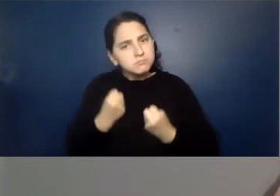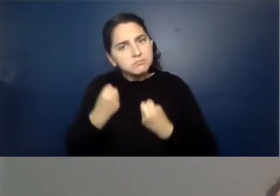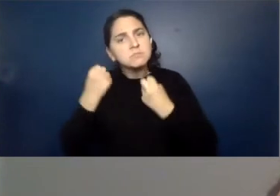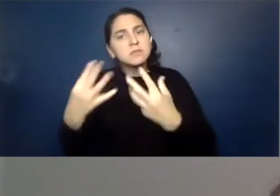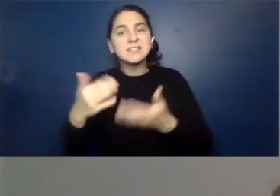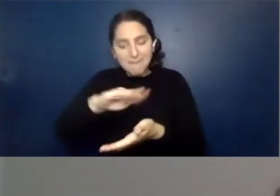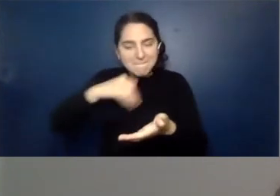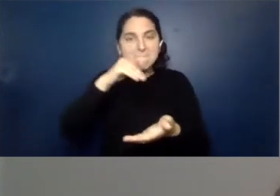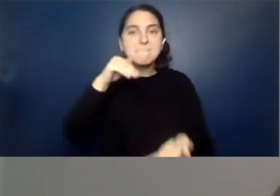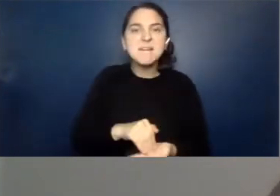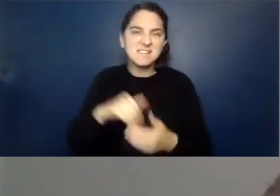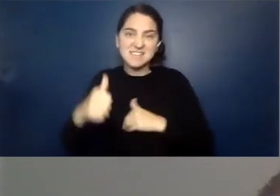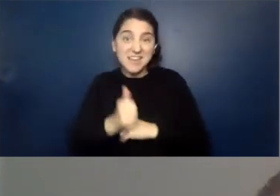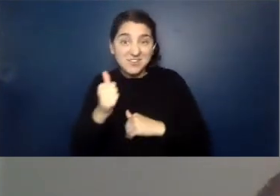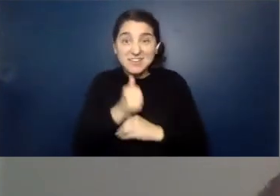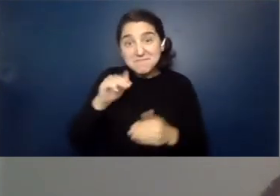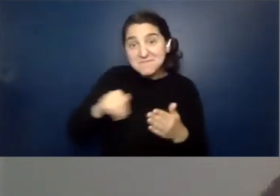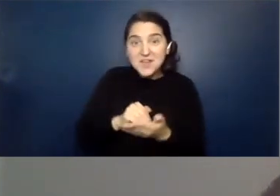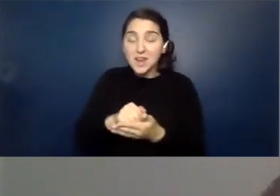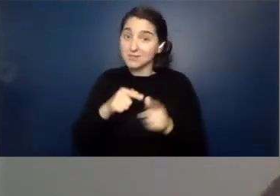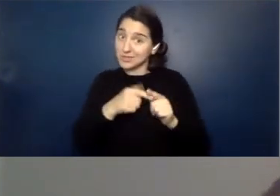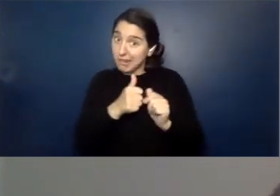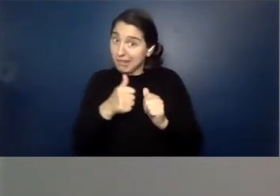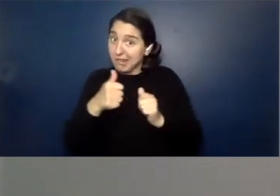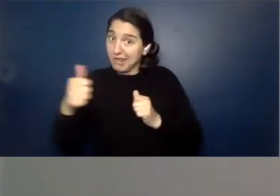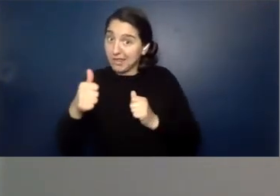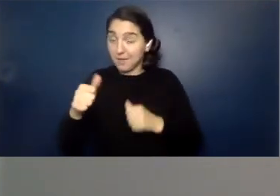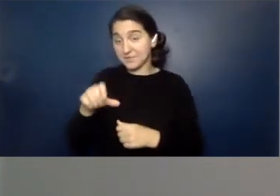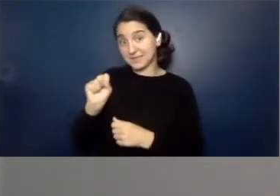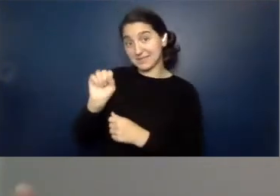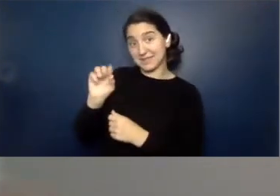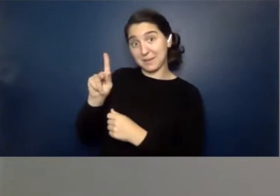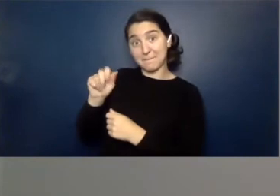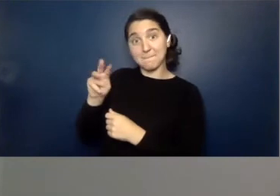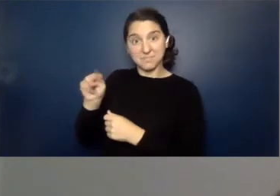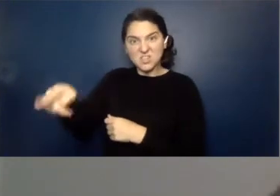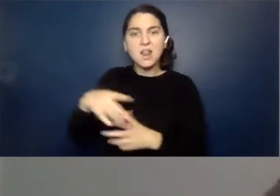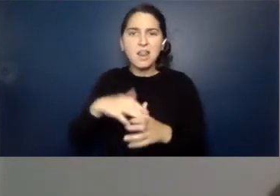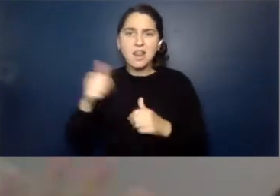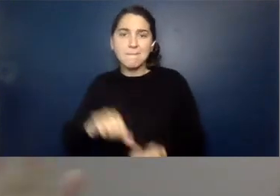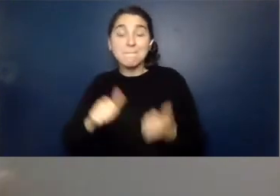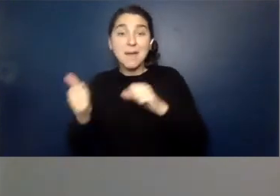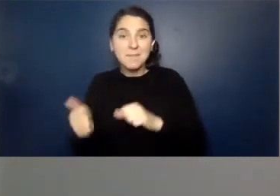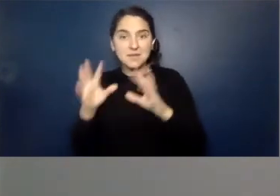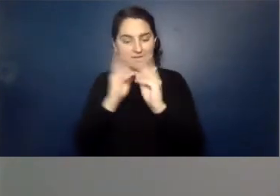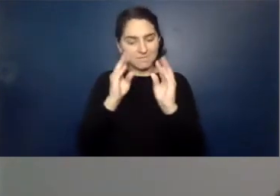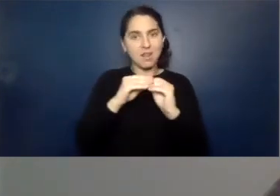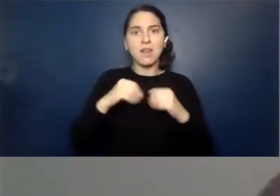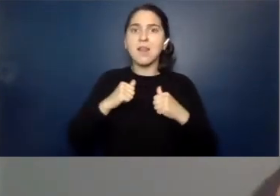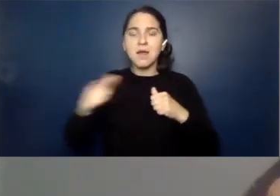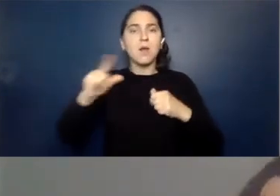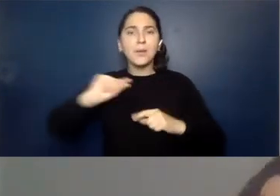She used a phrase during this convention, and she even had it printed and posted on top of the big